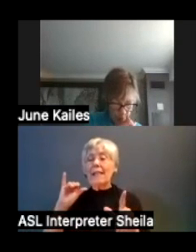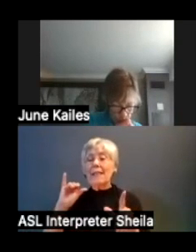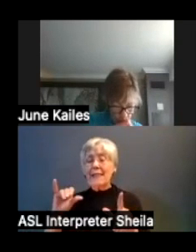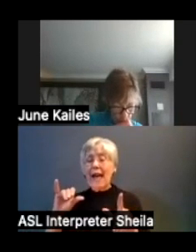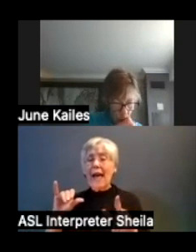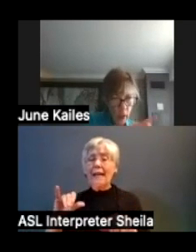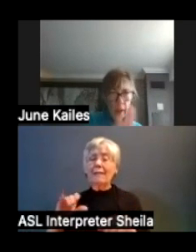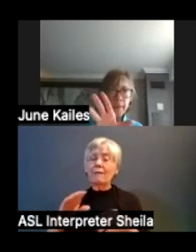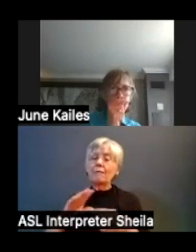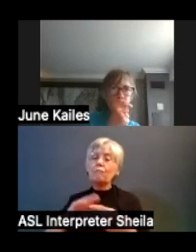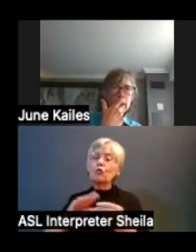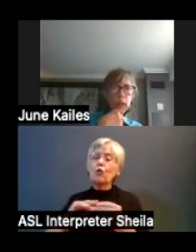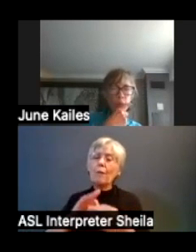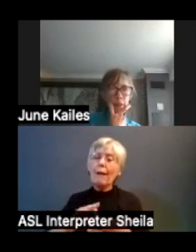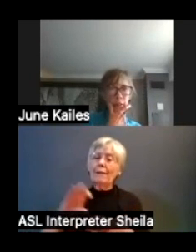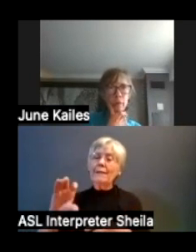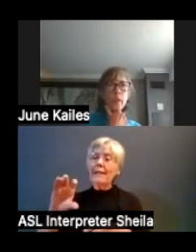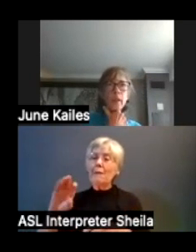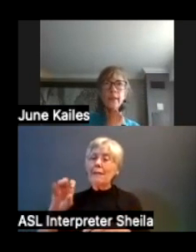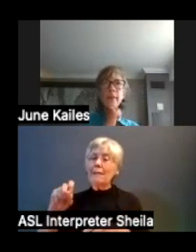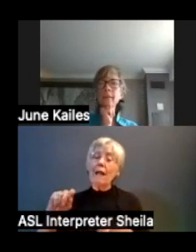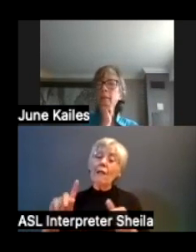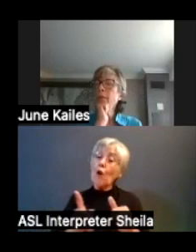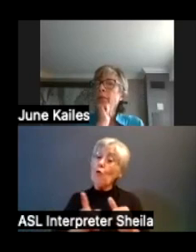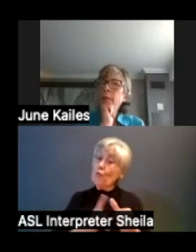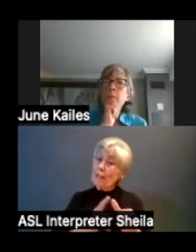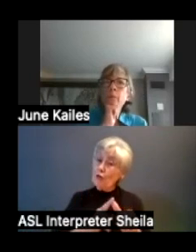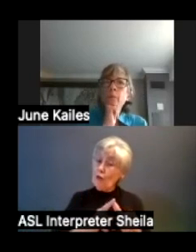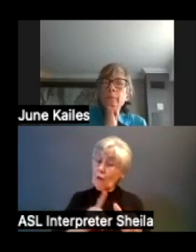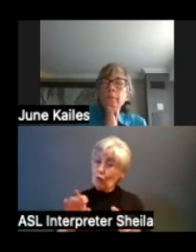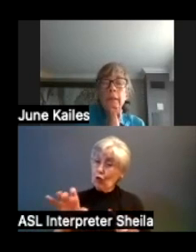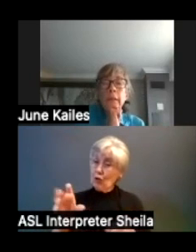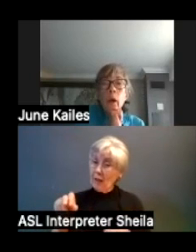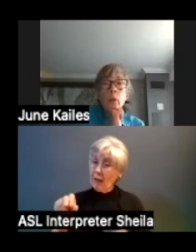CMIST. The original version was in